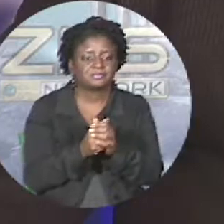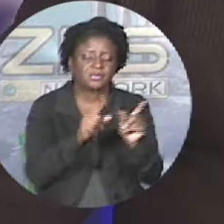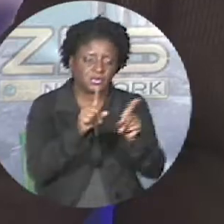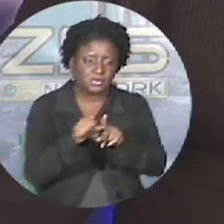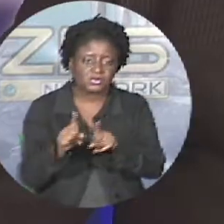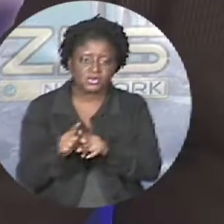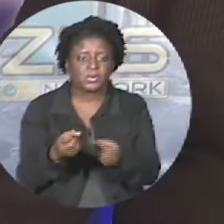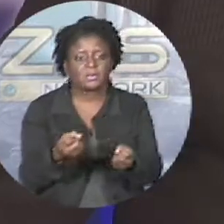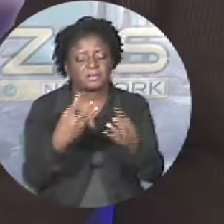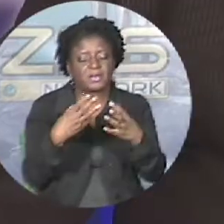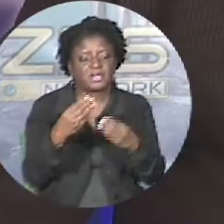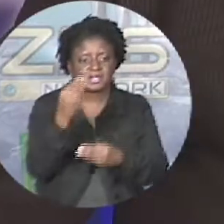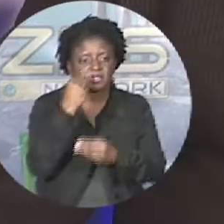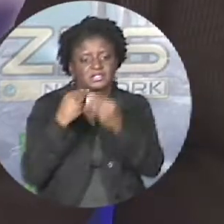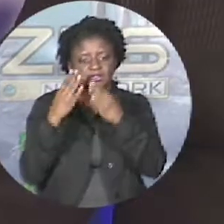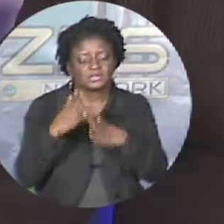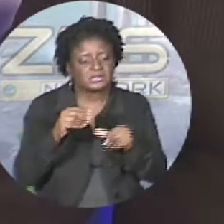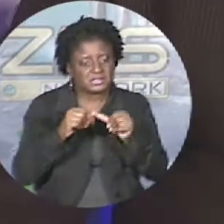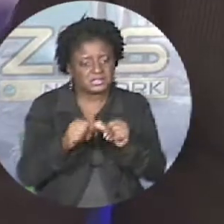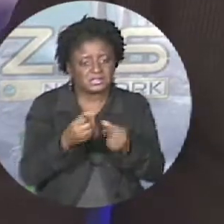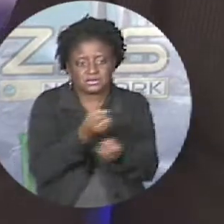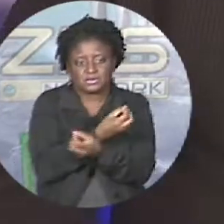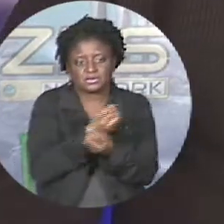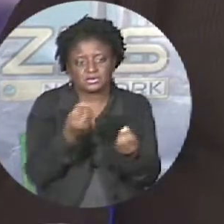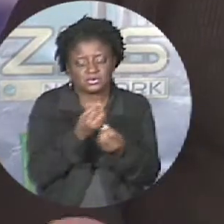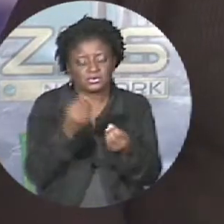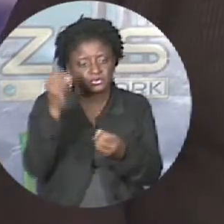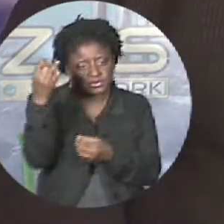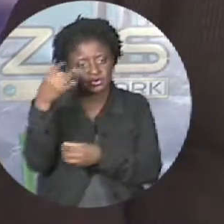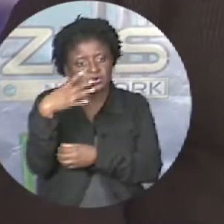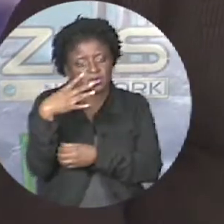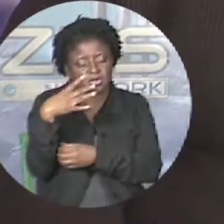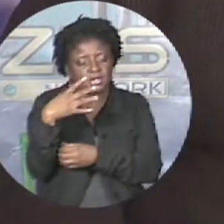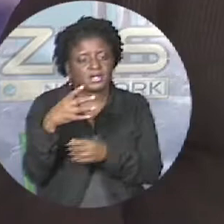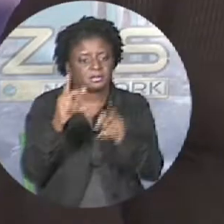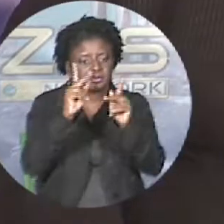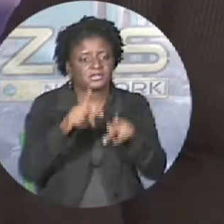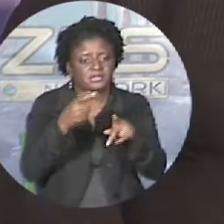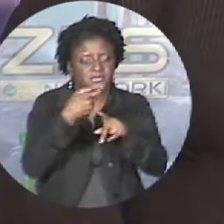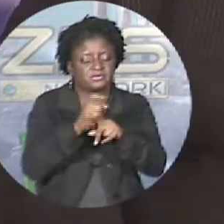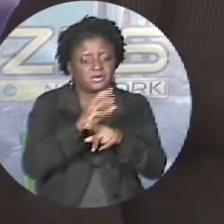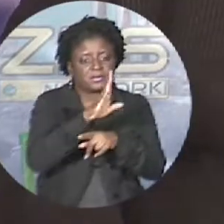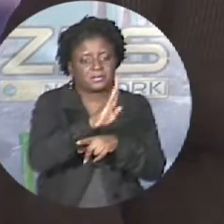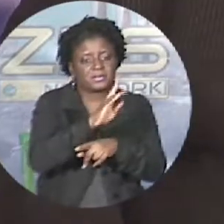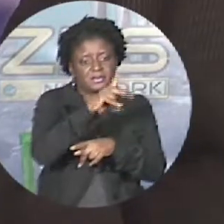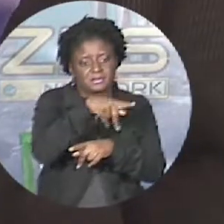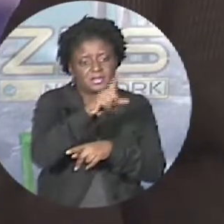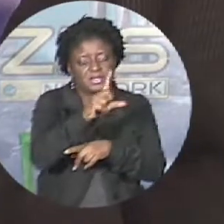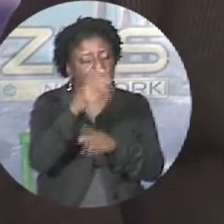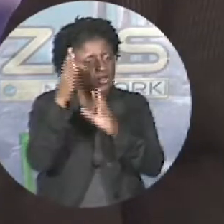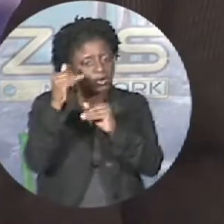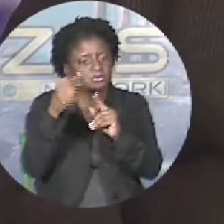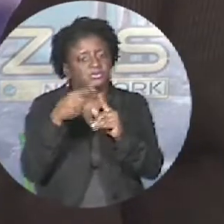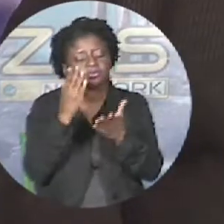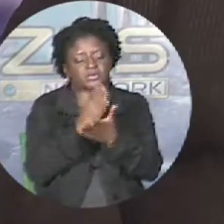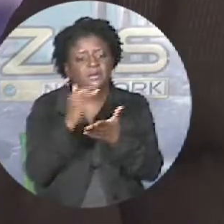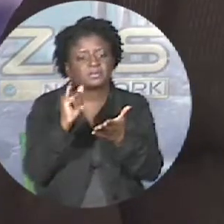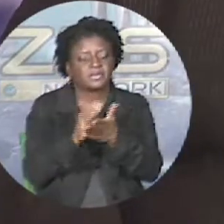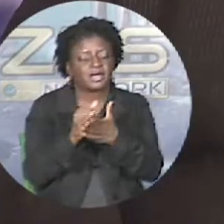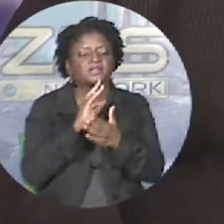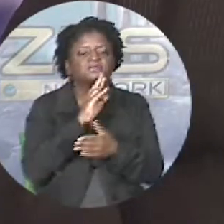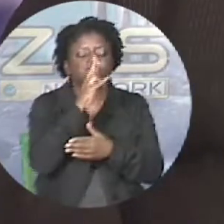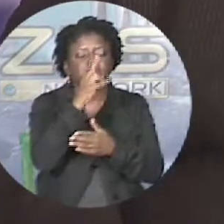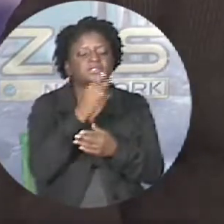Also tonight, many consumers are still without electricity, but officials from Bahamas Power and Light are hoping to put an end to that vexing problem